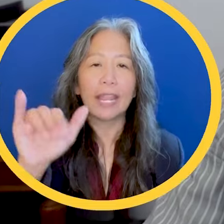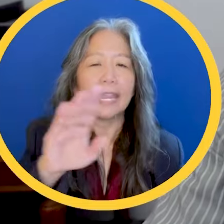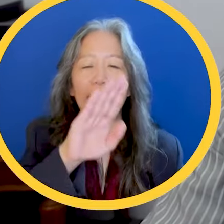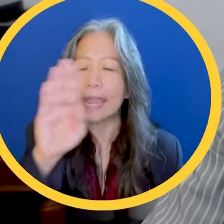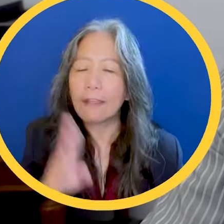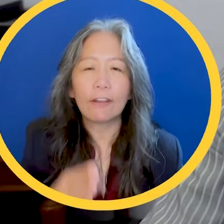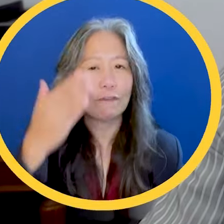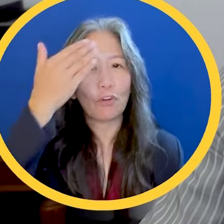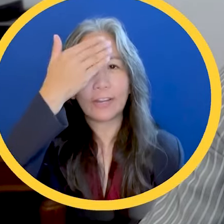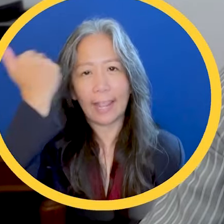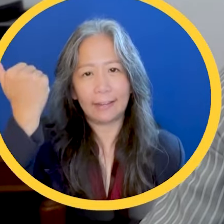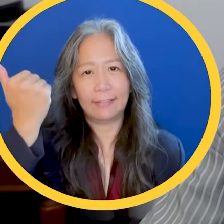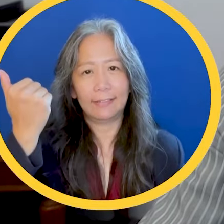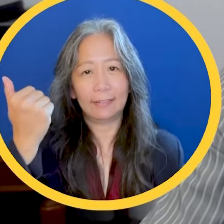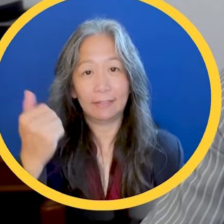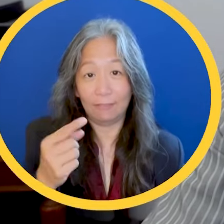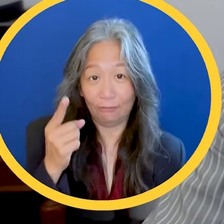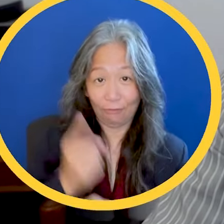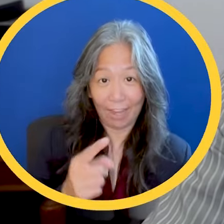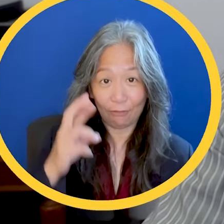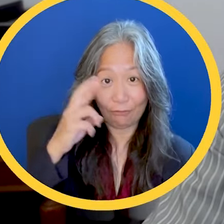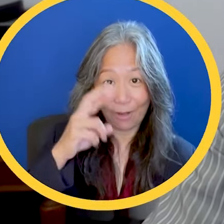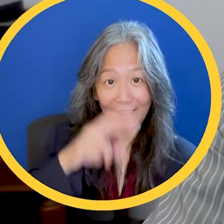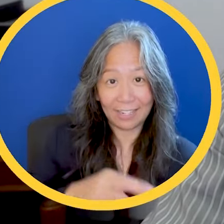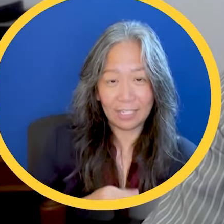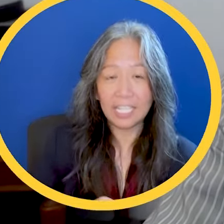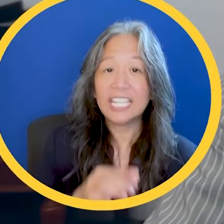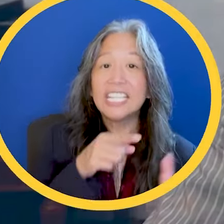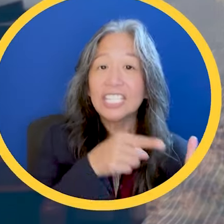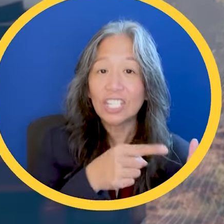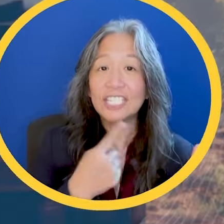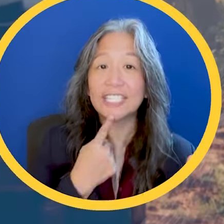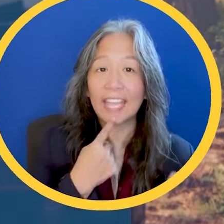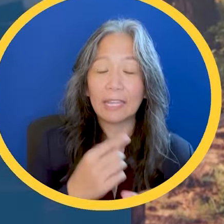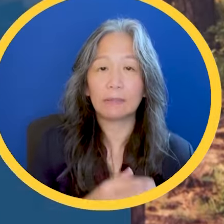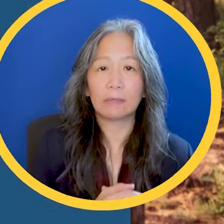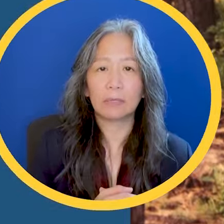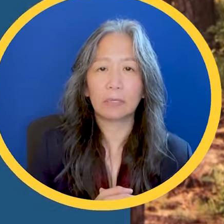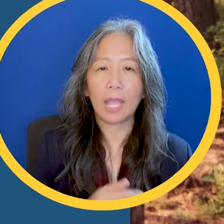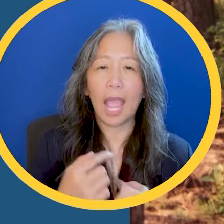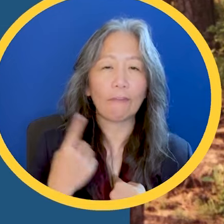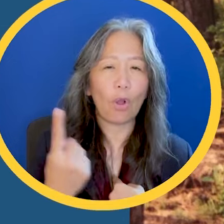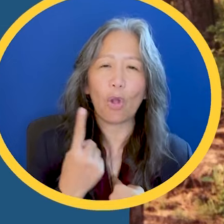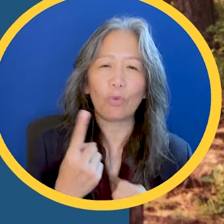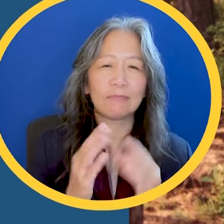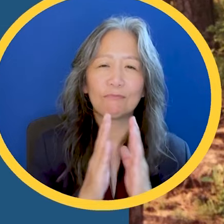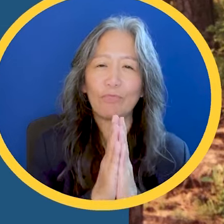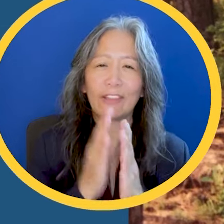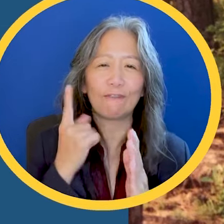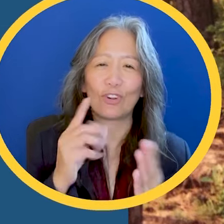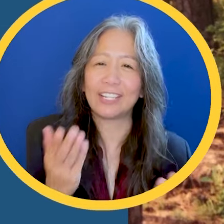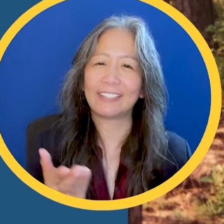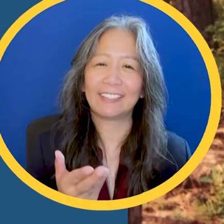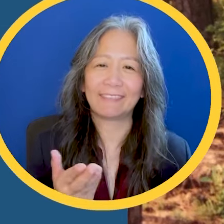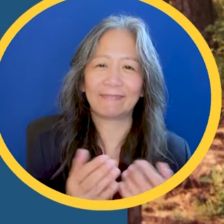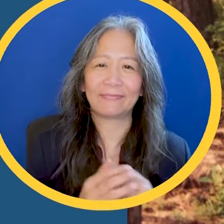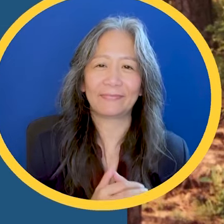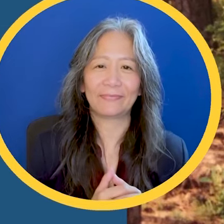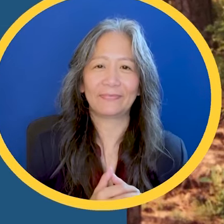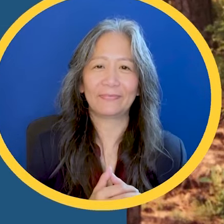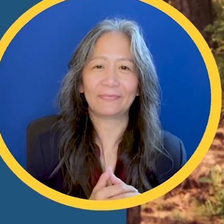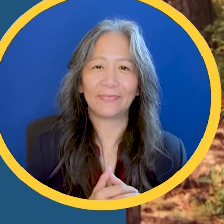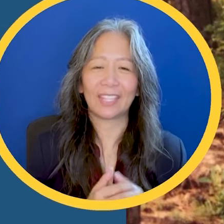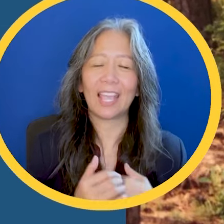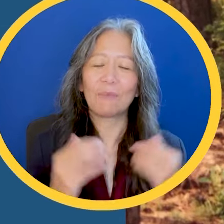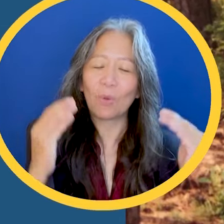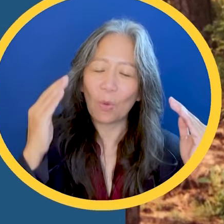forget. Right, Ro? She said, you know, I always prayed for this.